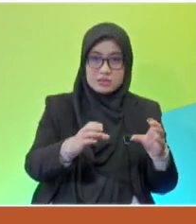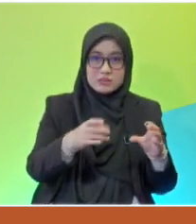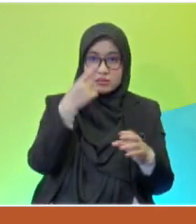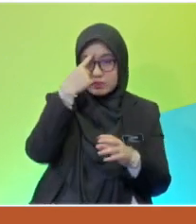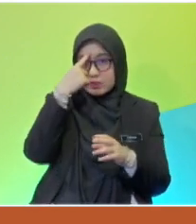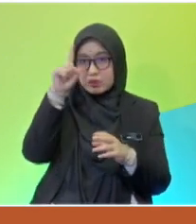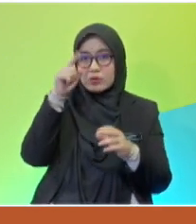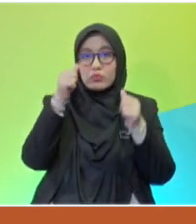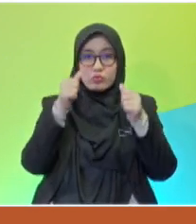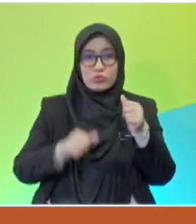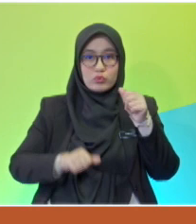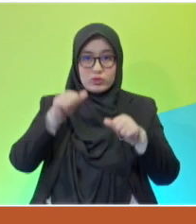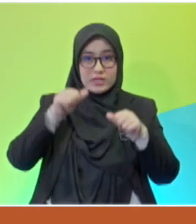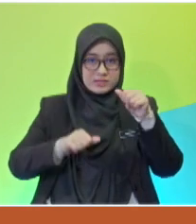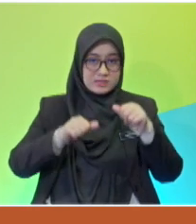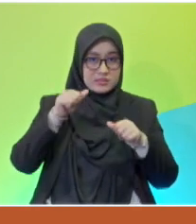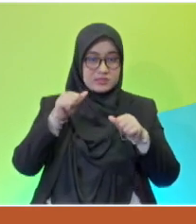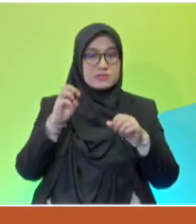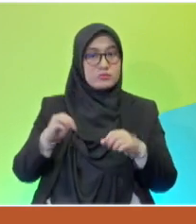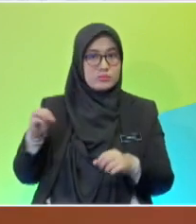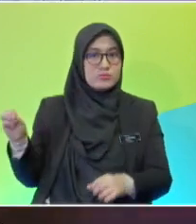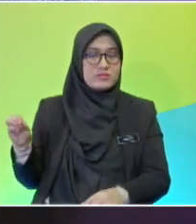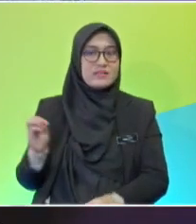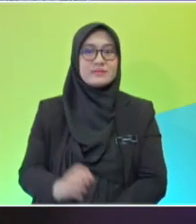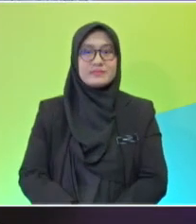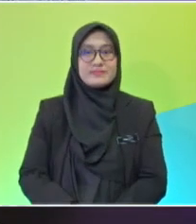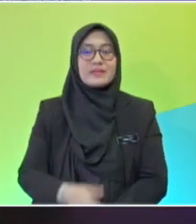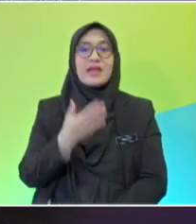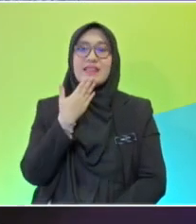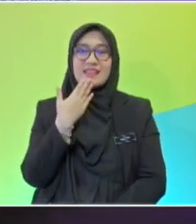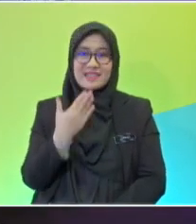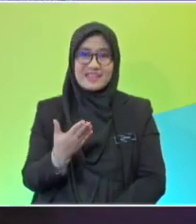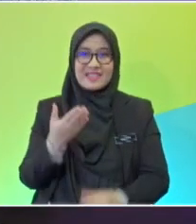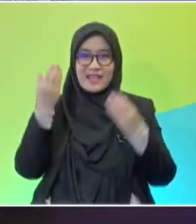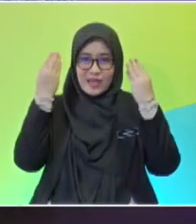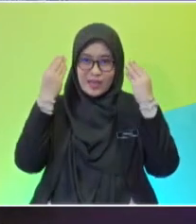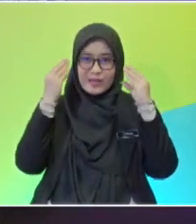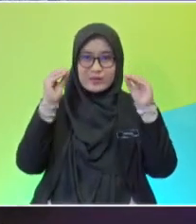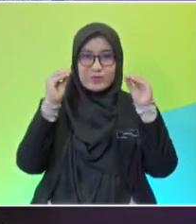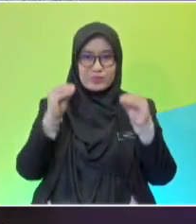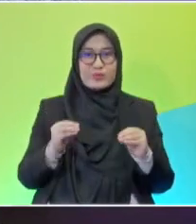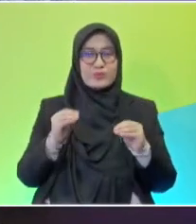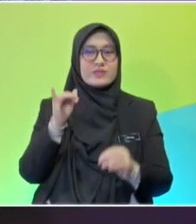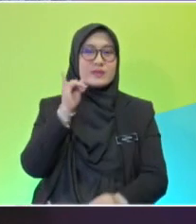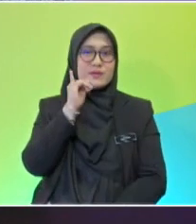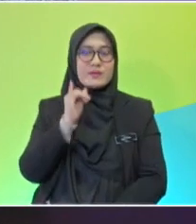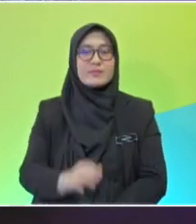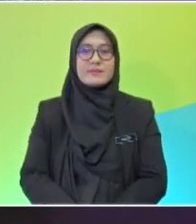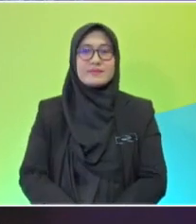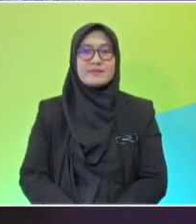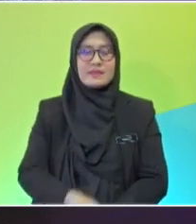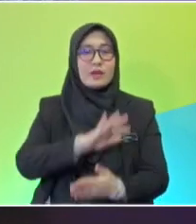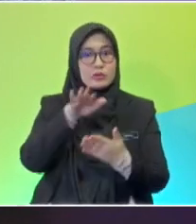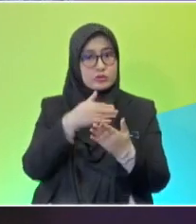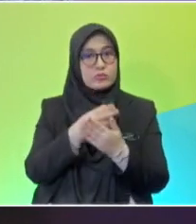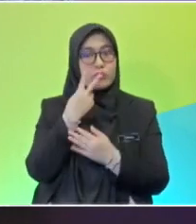at everything as a whole. Right. There you have it. Thank you very much, Miss Ima. And I'm very sure that everyone watching this has definitely given